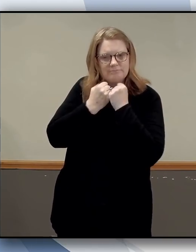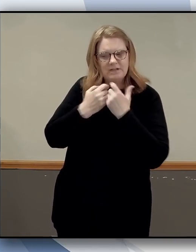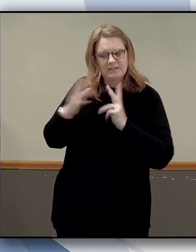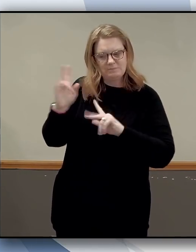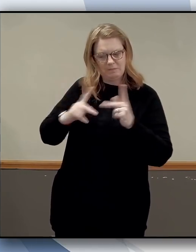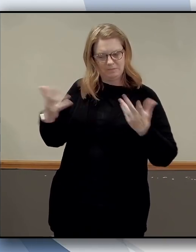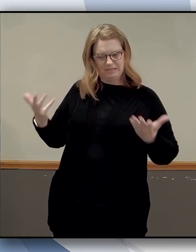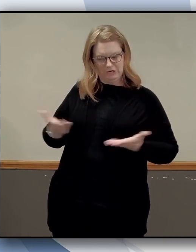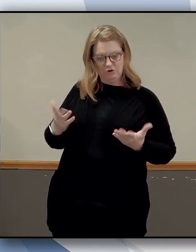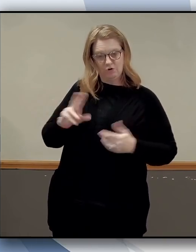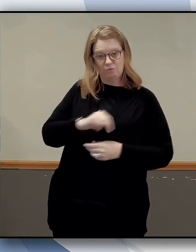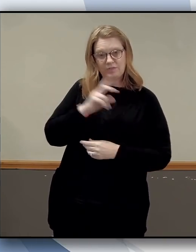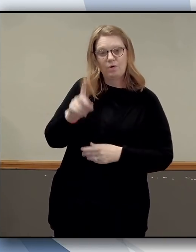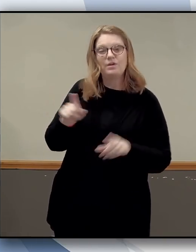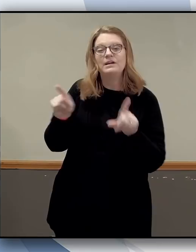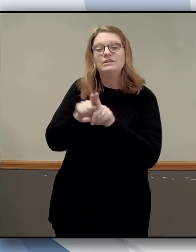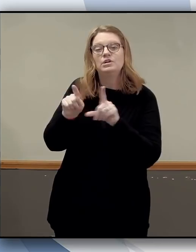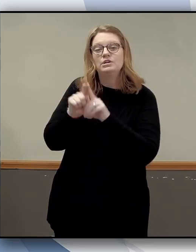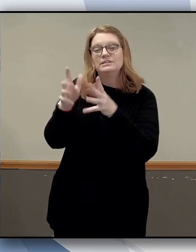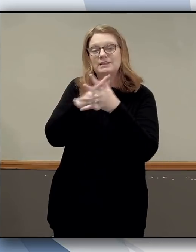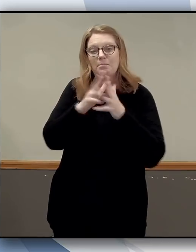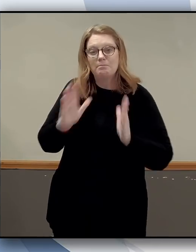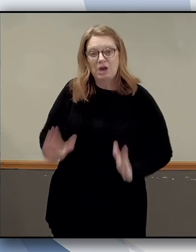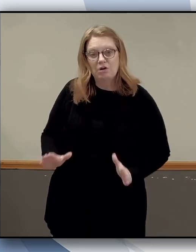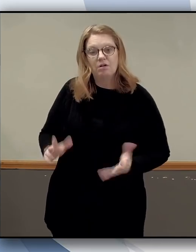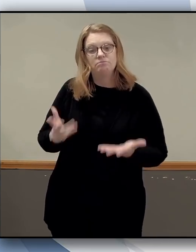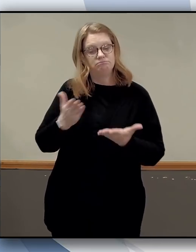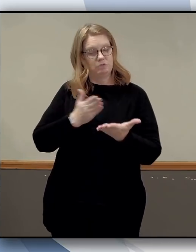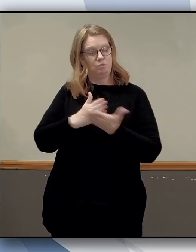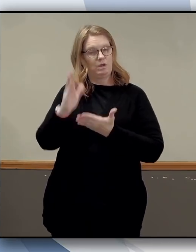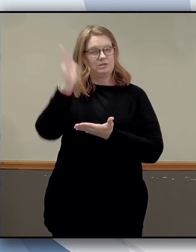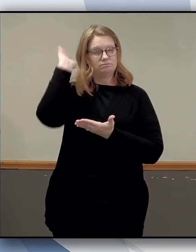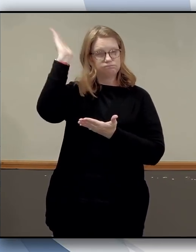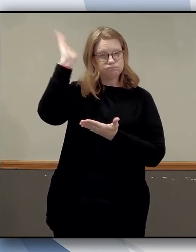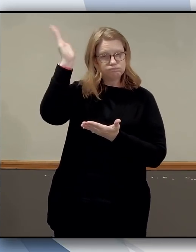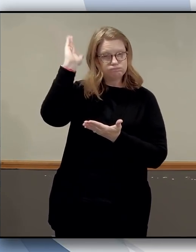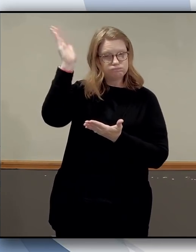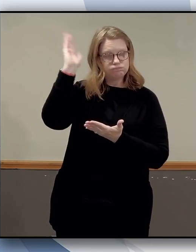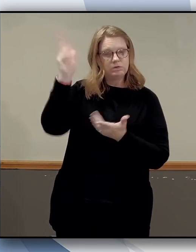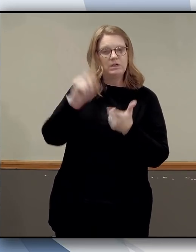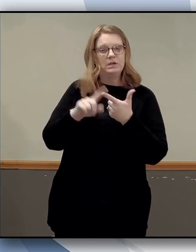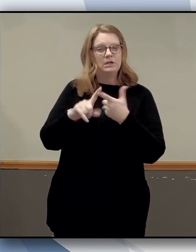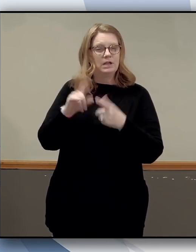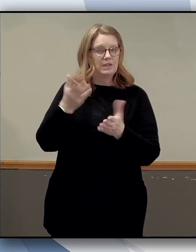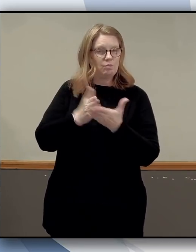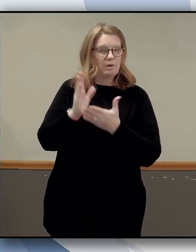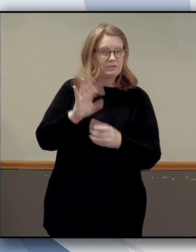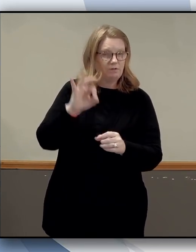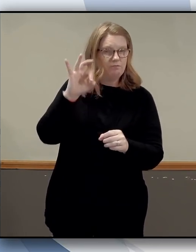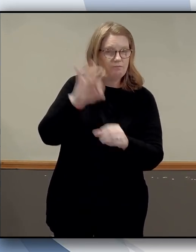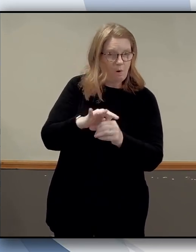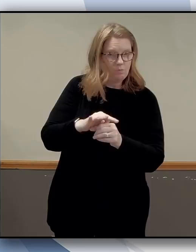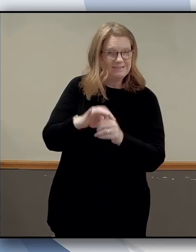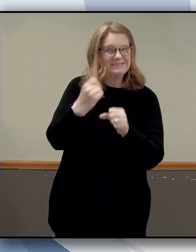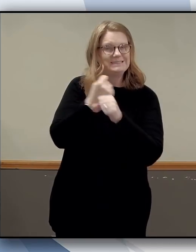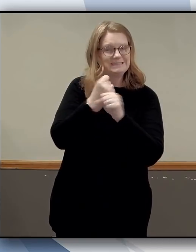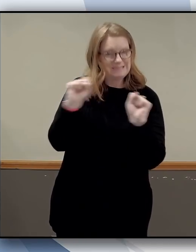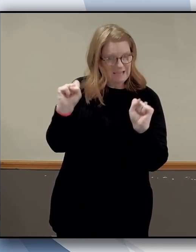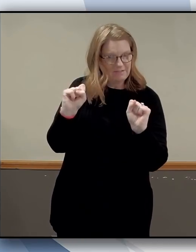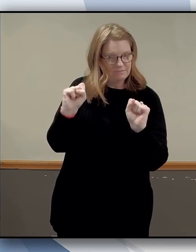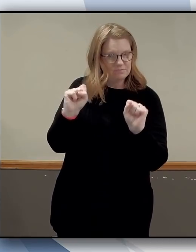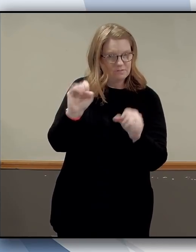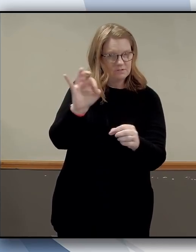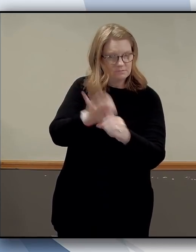Dakotans, ensuring that our rights to free speech and our rights to vote in safe, secure elections remain untethered